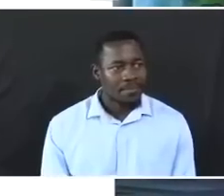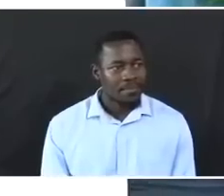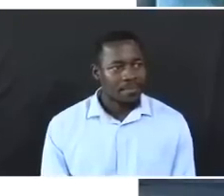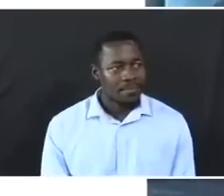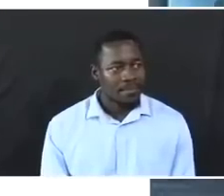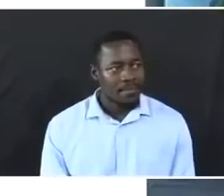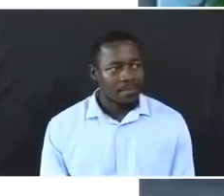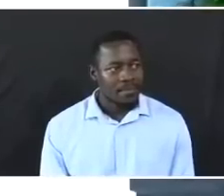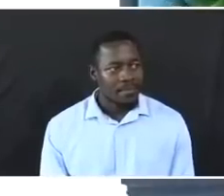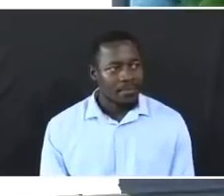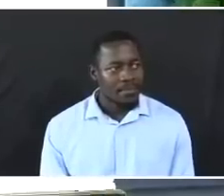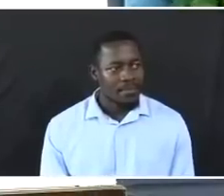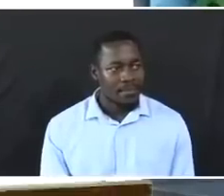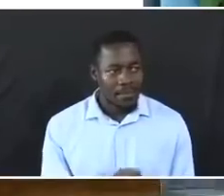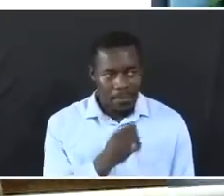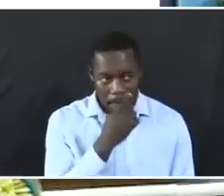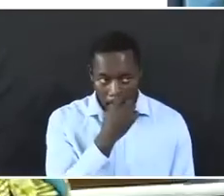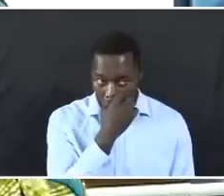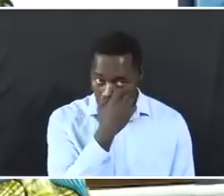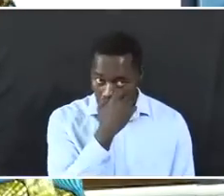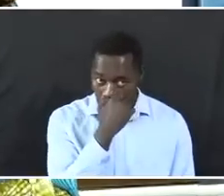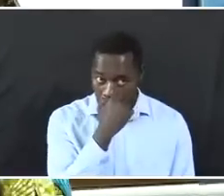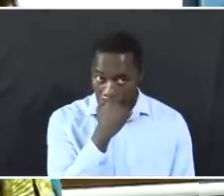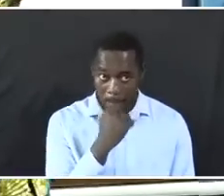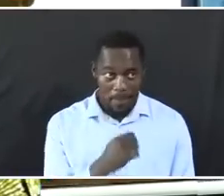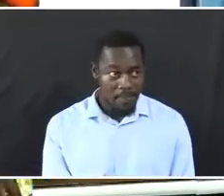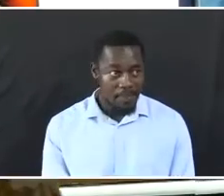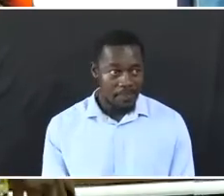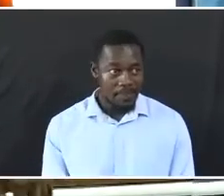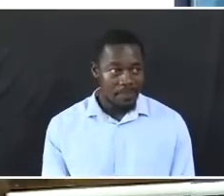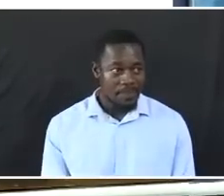watashangaa, sijana tulienda kwenu, nini imefanyika leo?